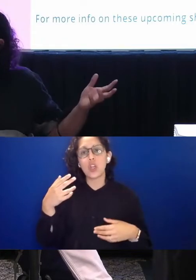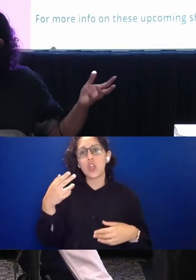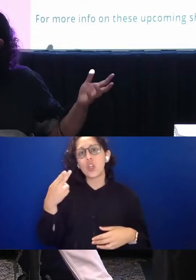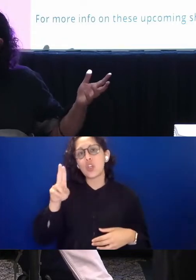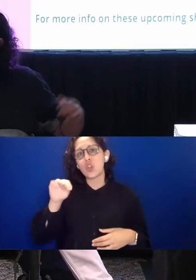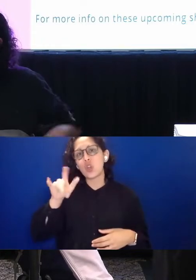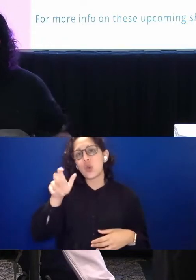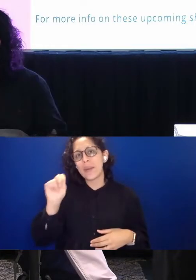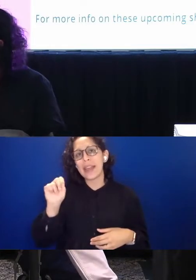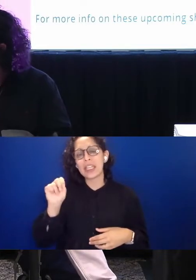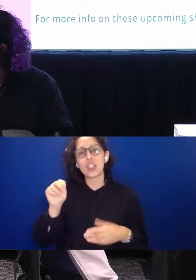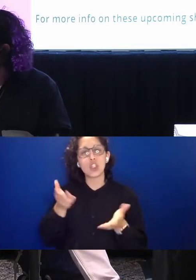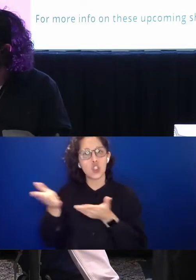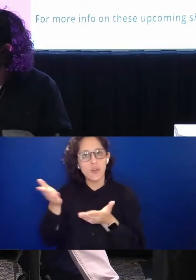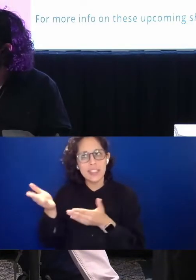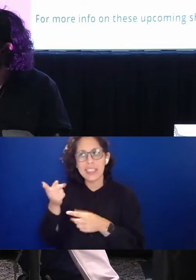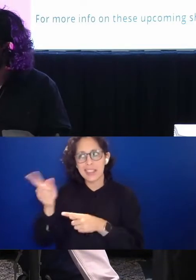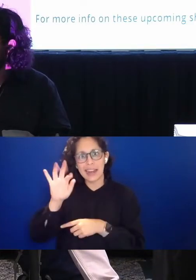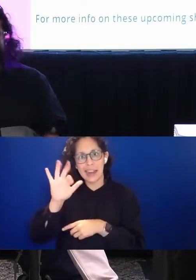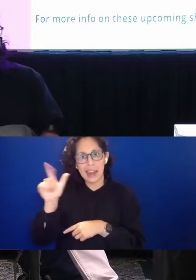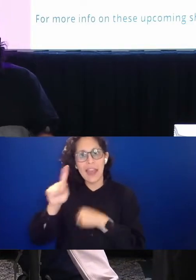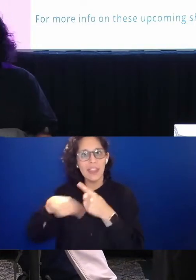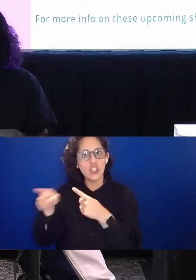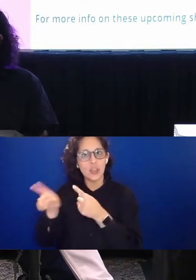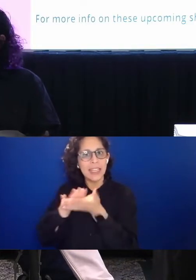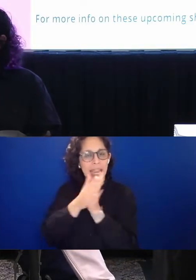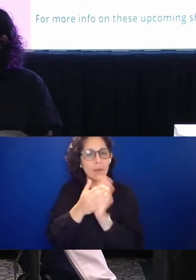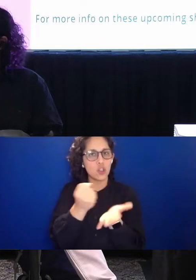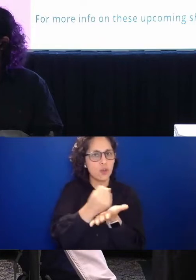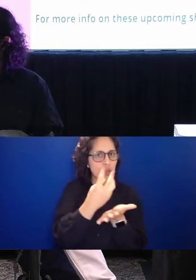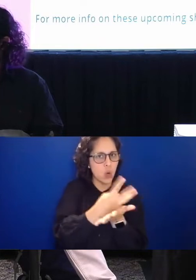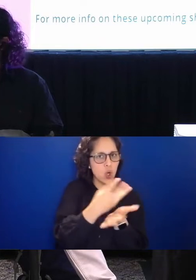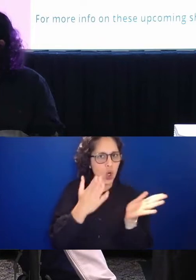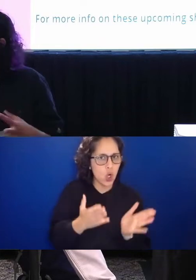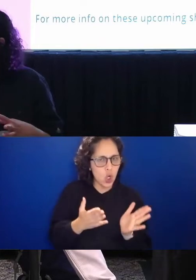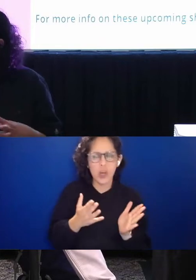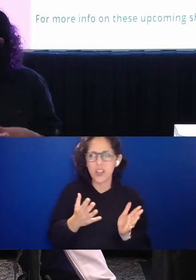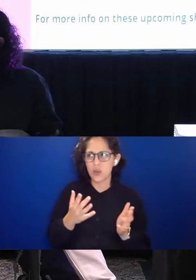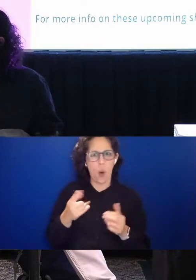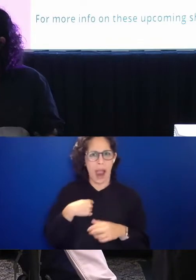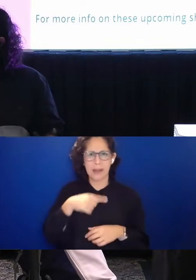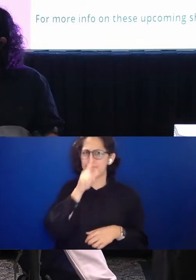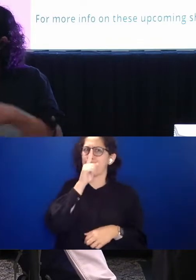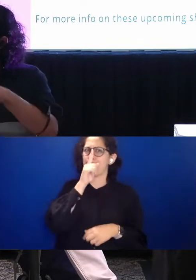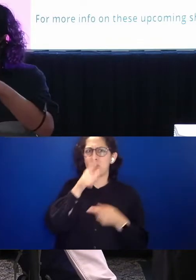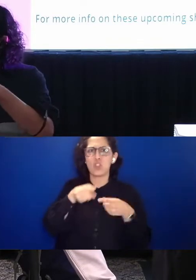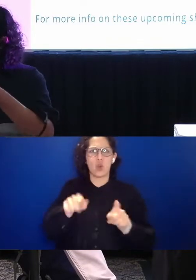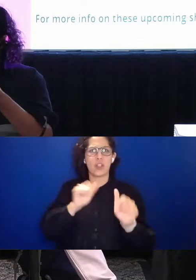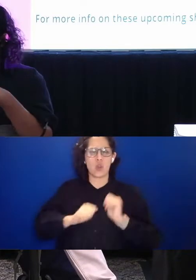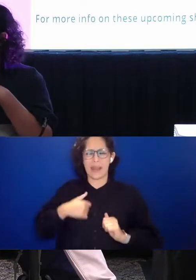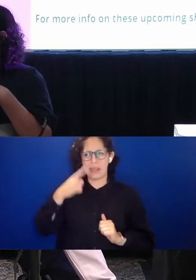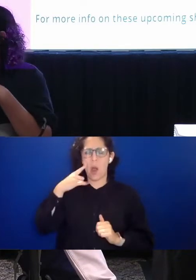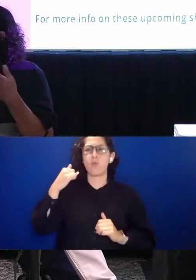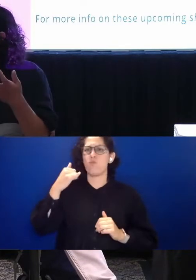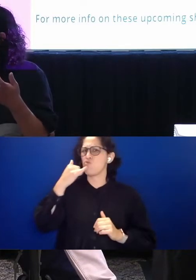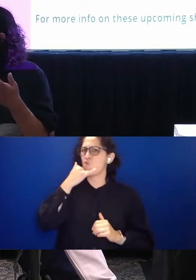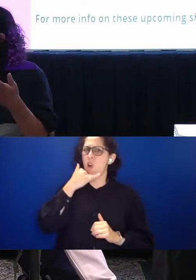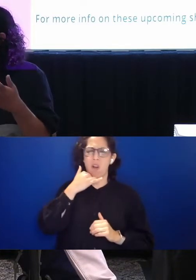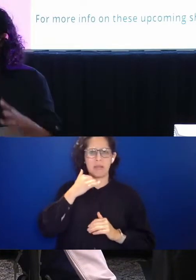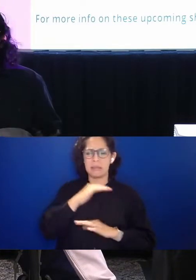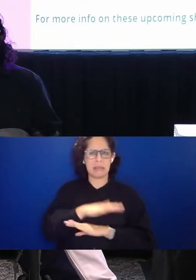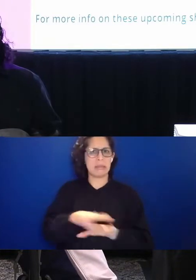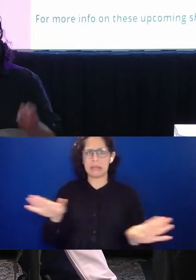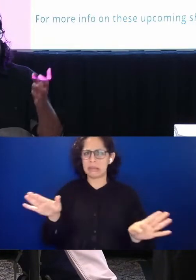that she became a social worker. And that hadn't entered the show. And I was like, I'm not, that's wrong. So I'm able to just put it in the